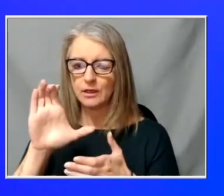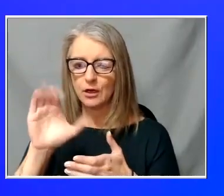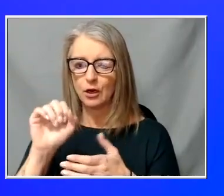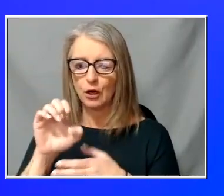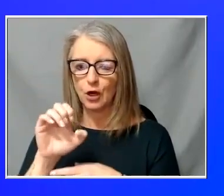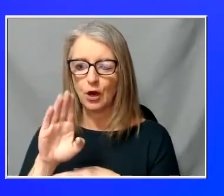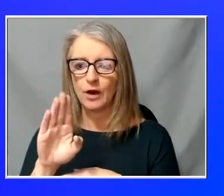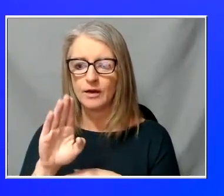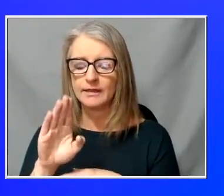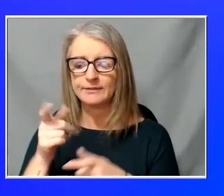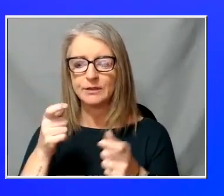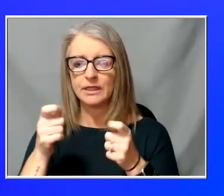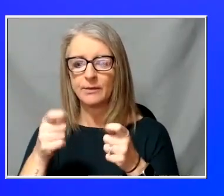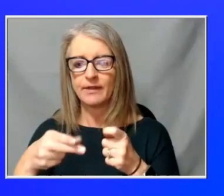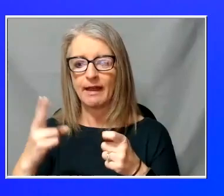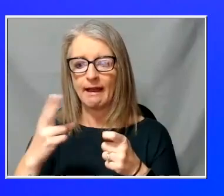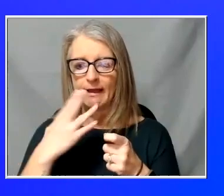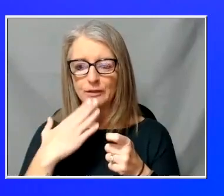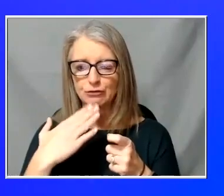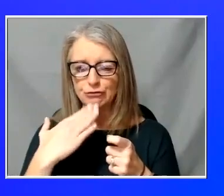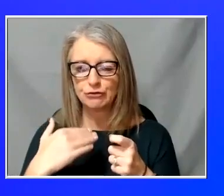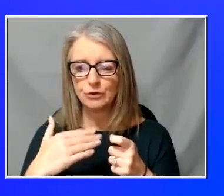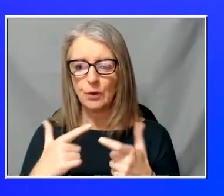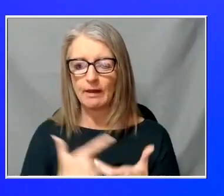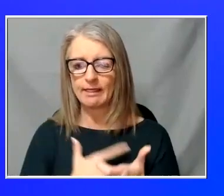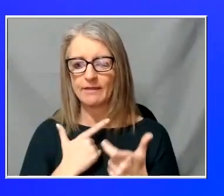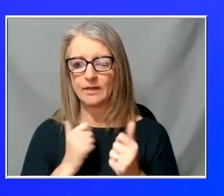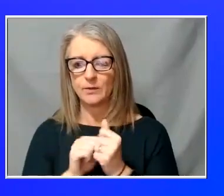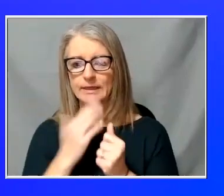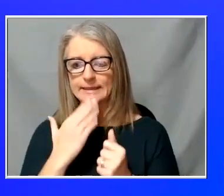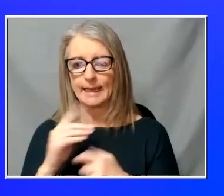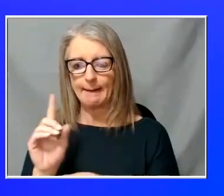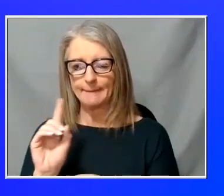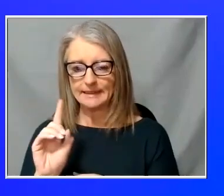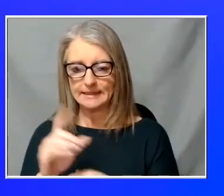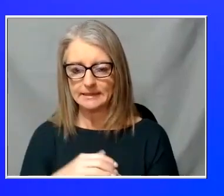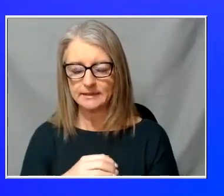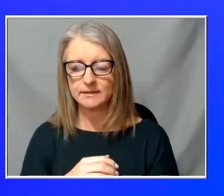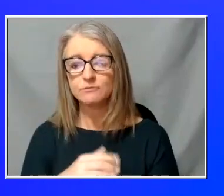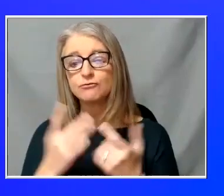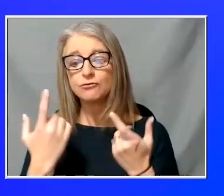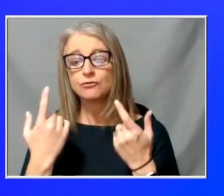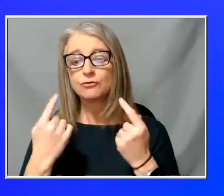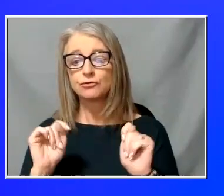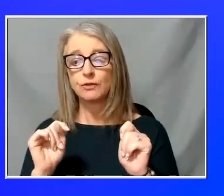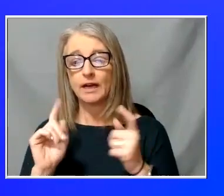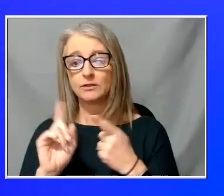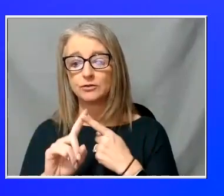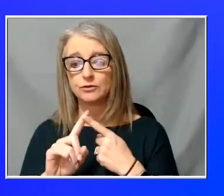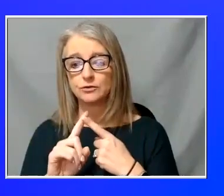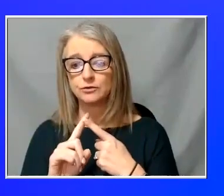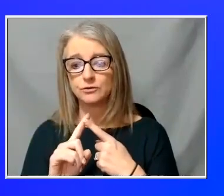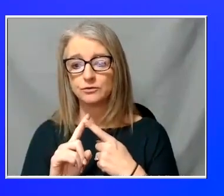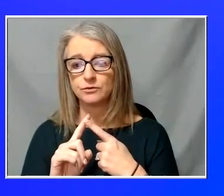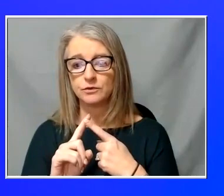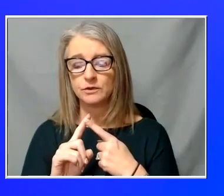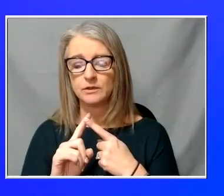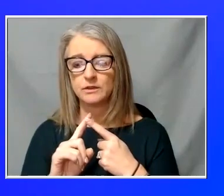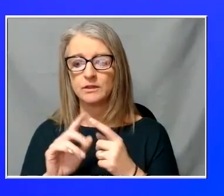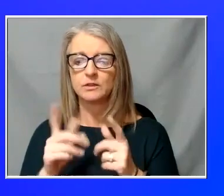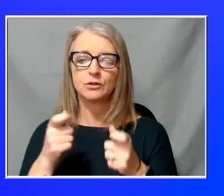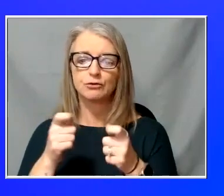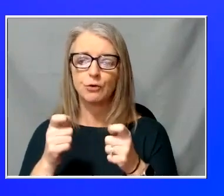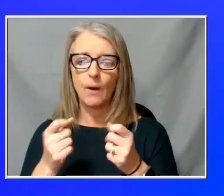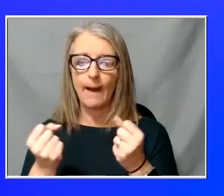high blood sugar or living with diabetes, right? So try to portion control